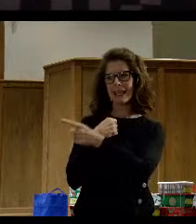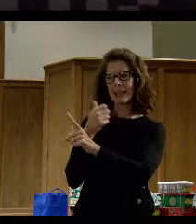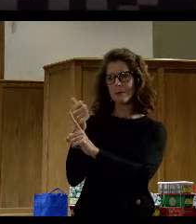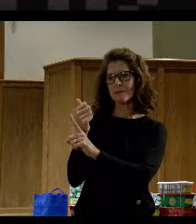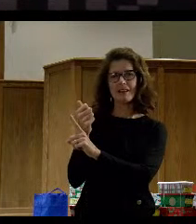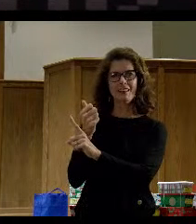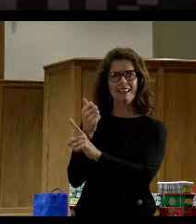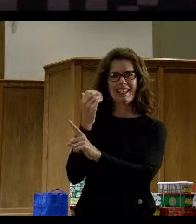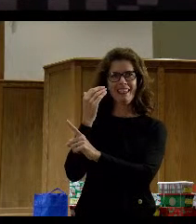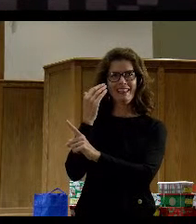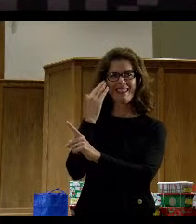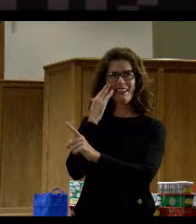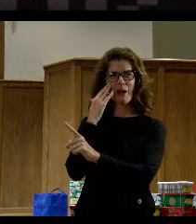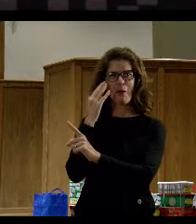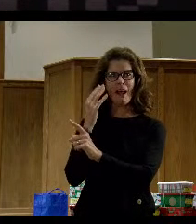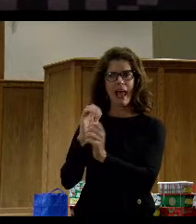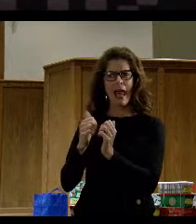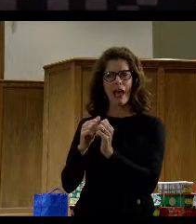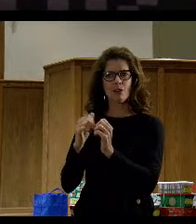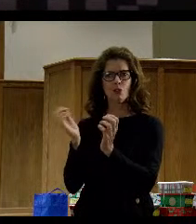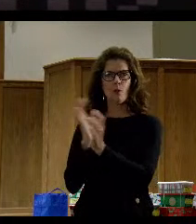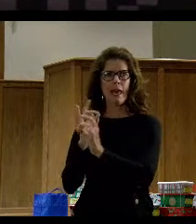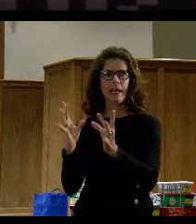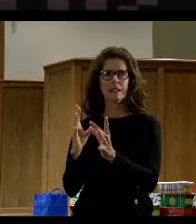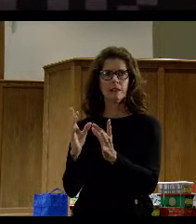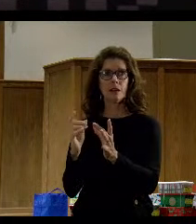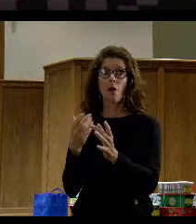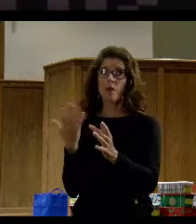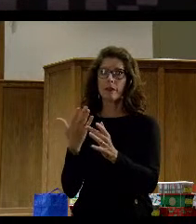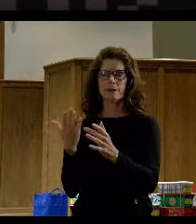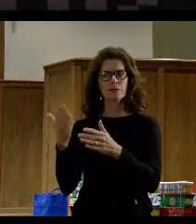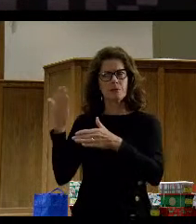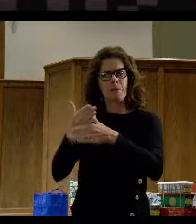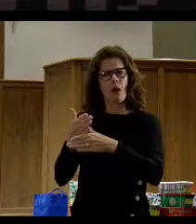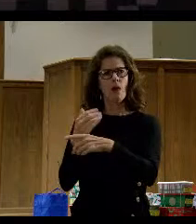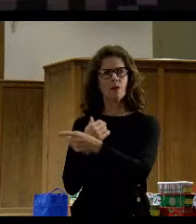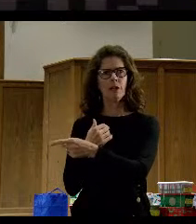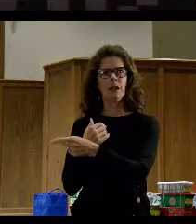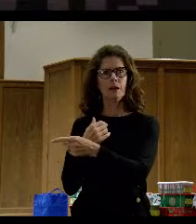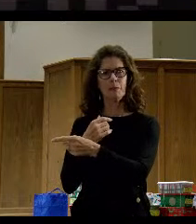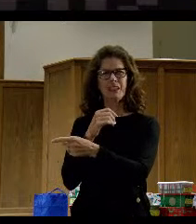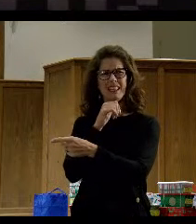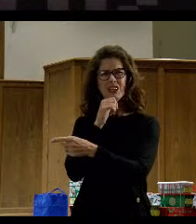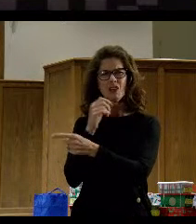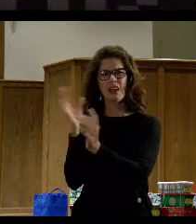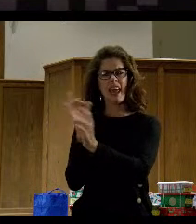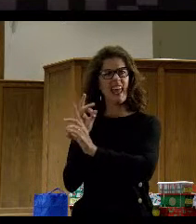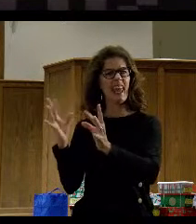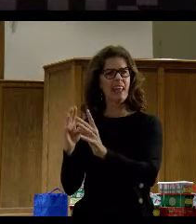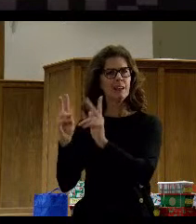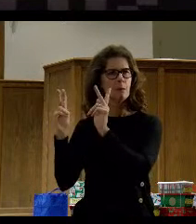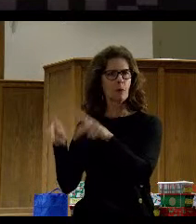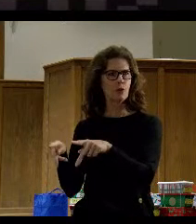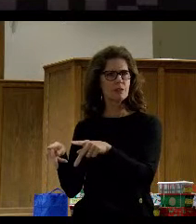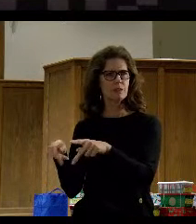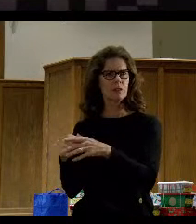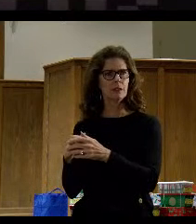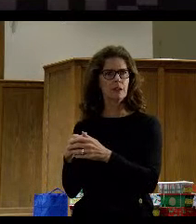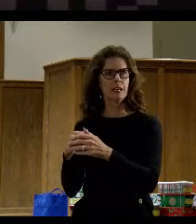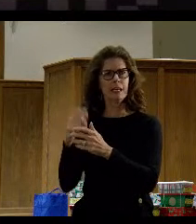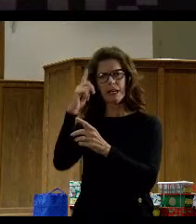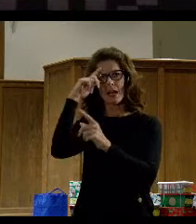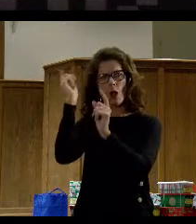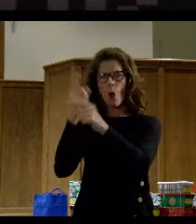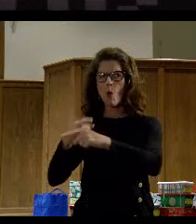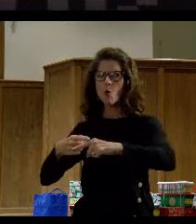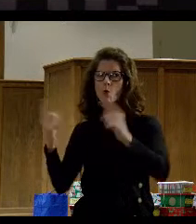hate. Oh, he could be aroused by a cause, but he could not hate a person. He could disagree strongly,